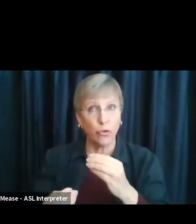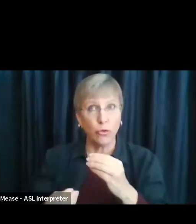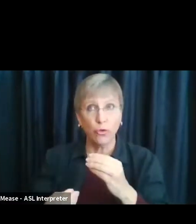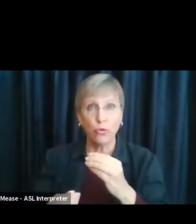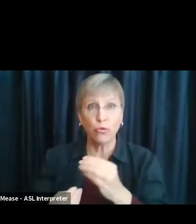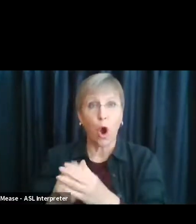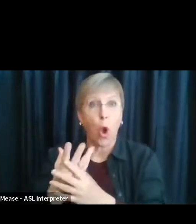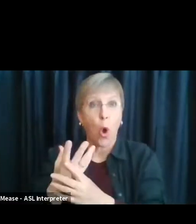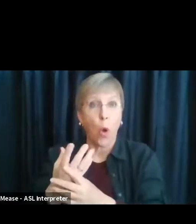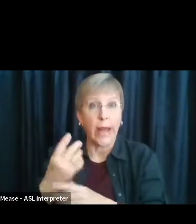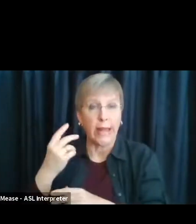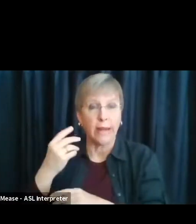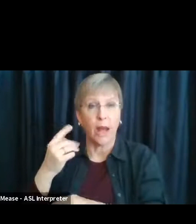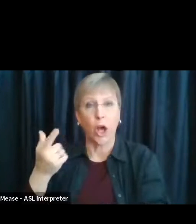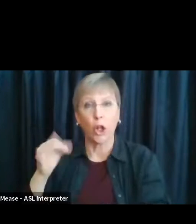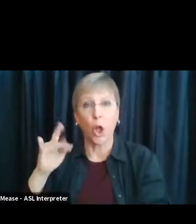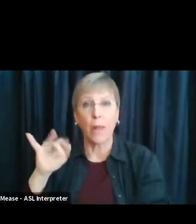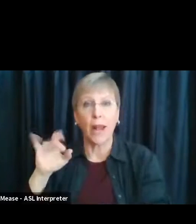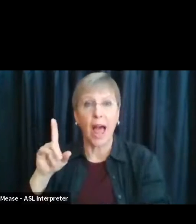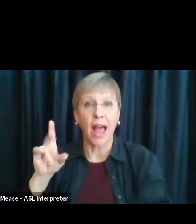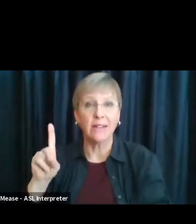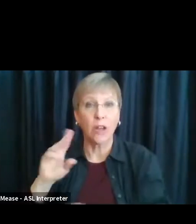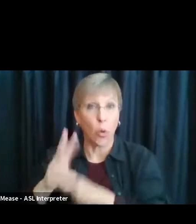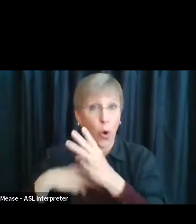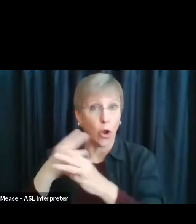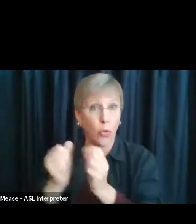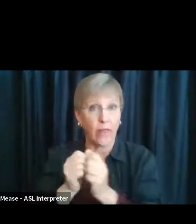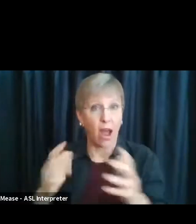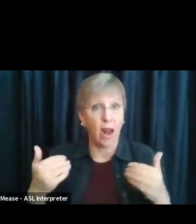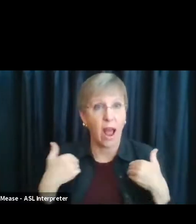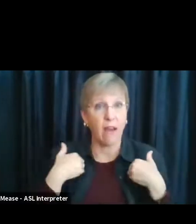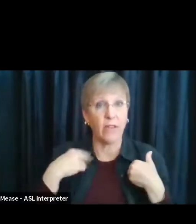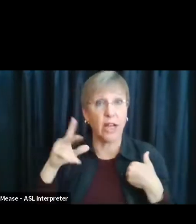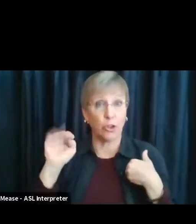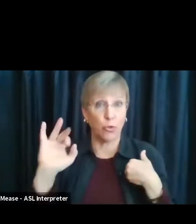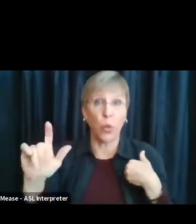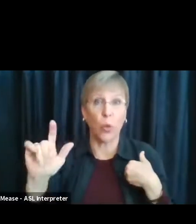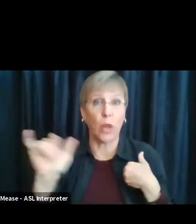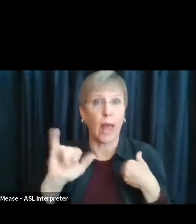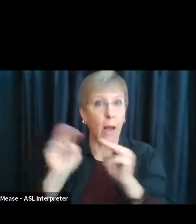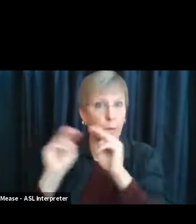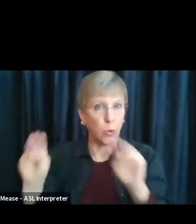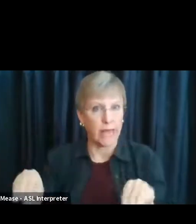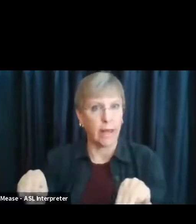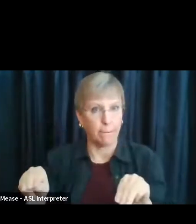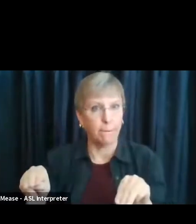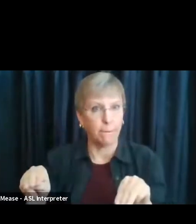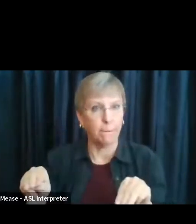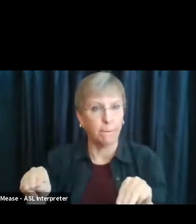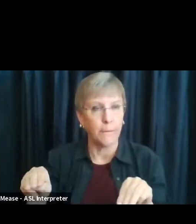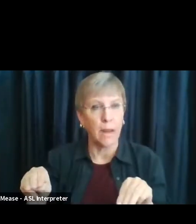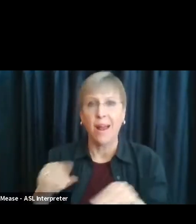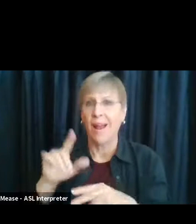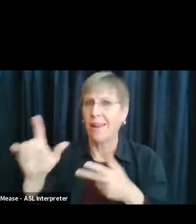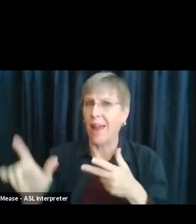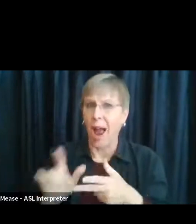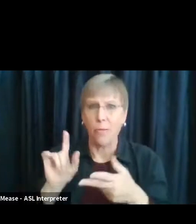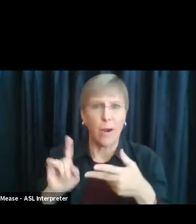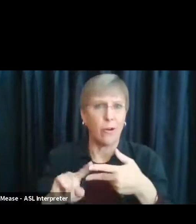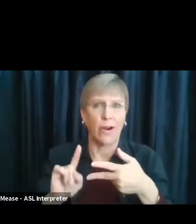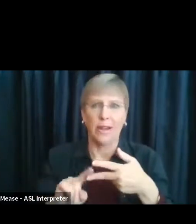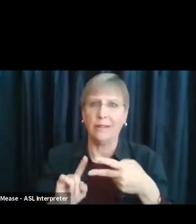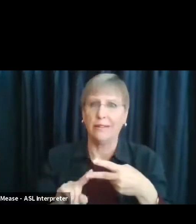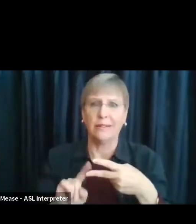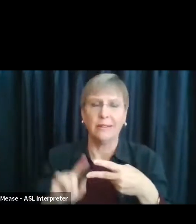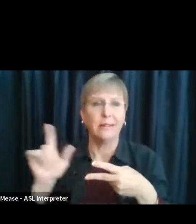globalized world without having a tool like the museum and like libraries to be